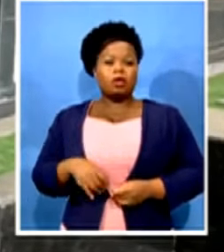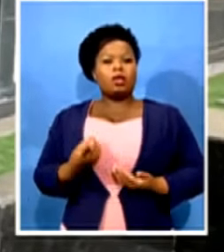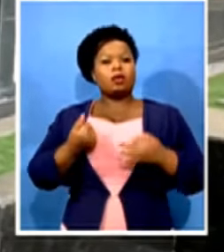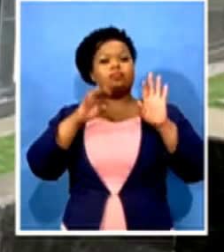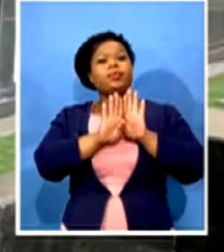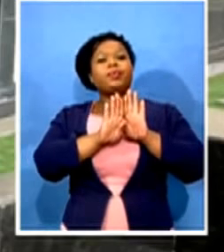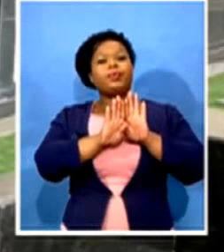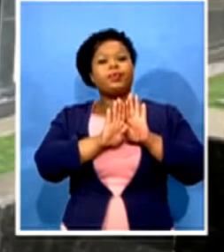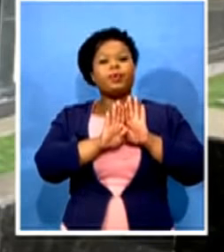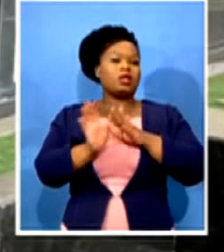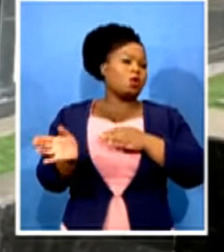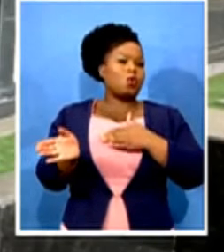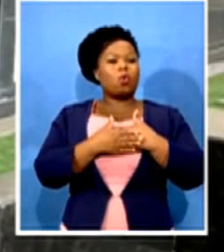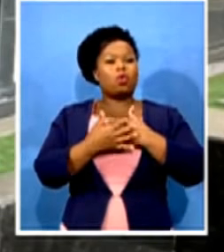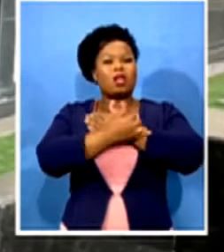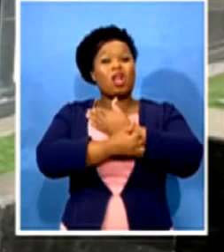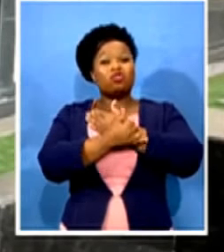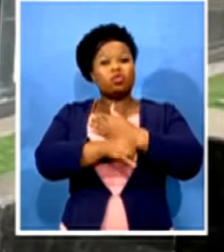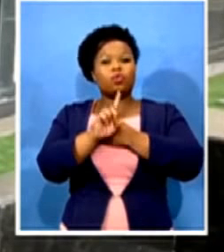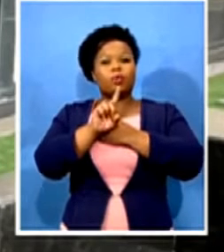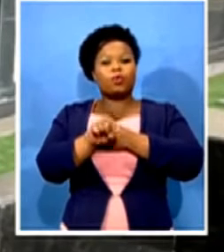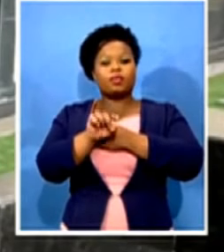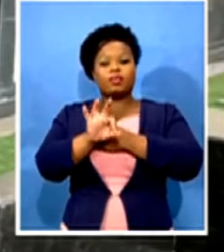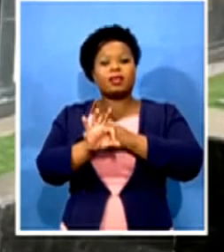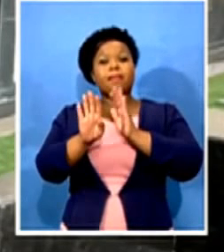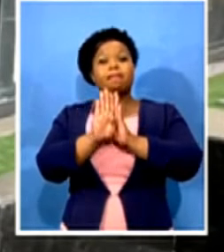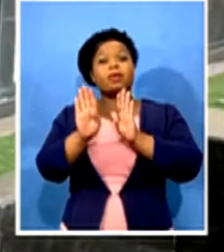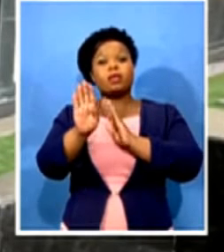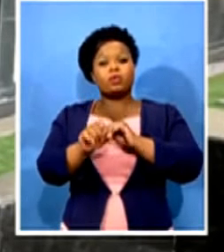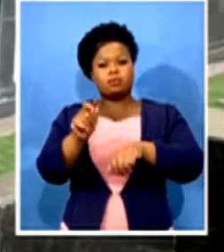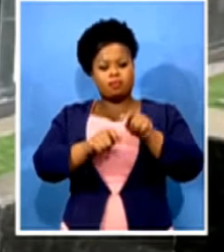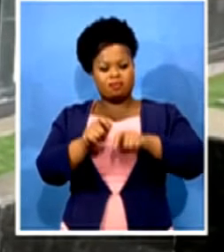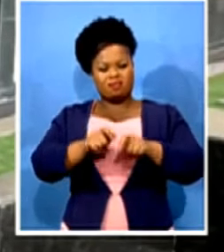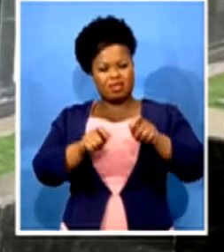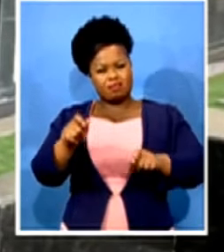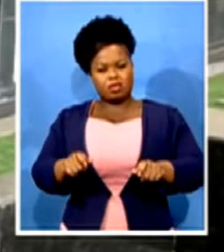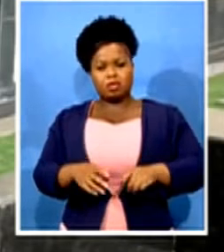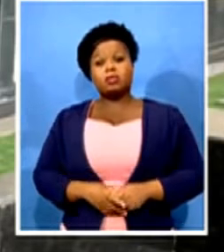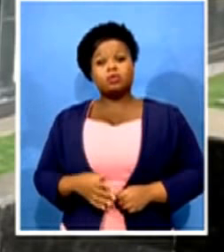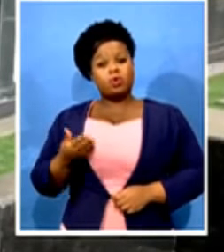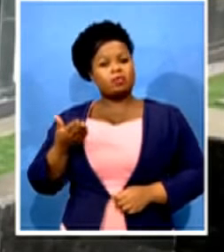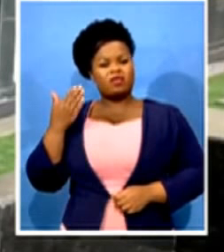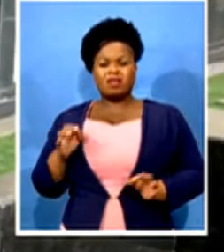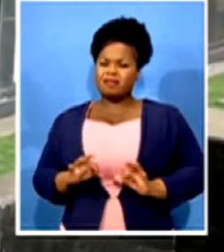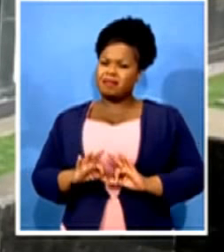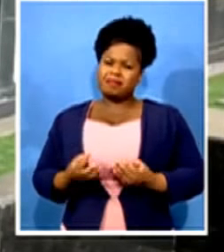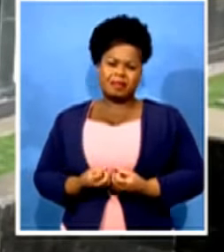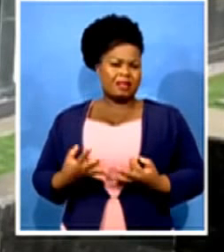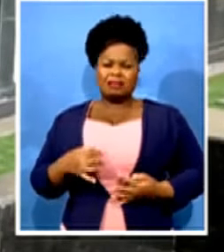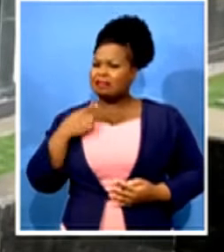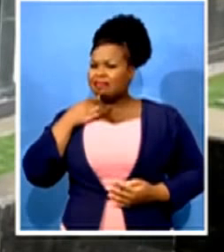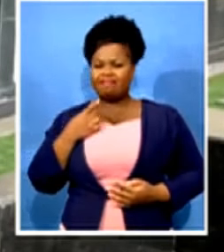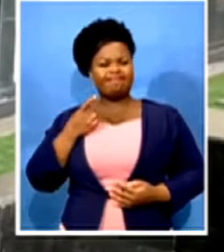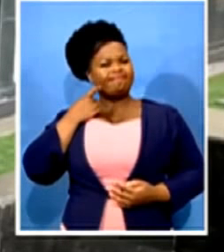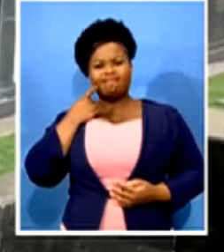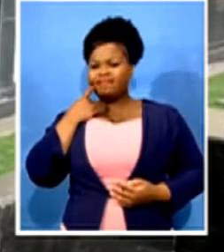billion people, something that was unfathomable before that day. But Prime Minister Modi said it's not easy to shut down such a massive